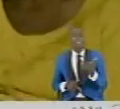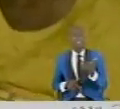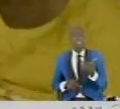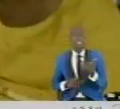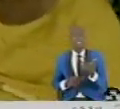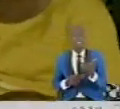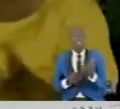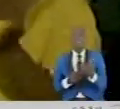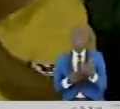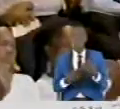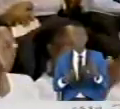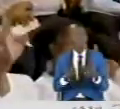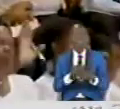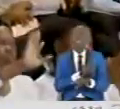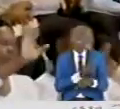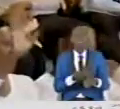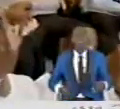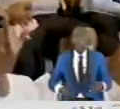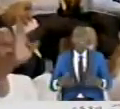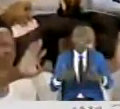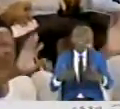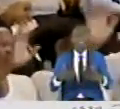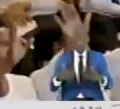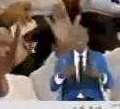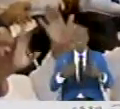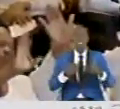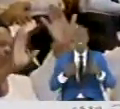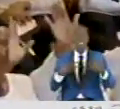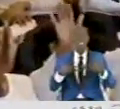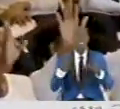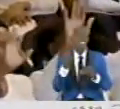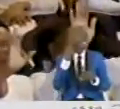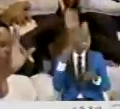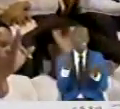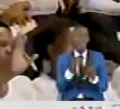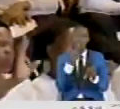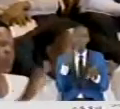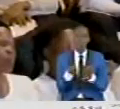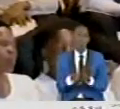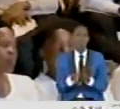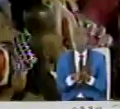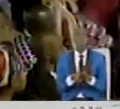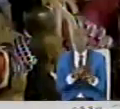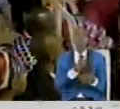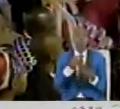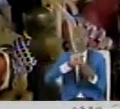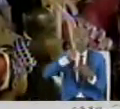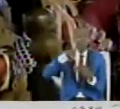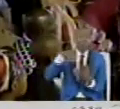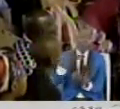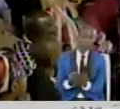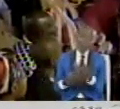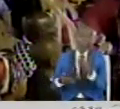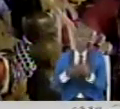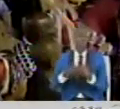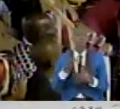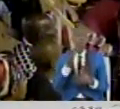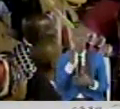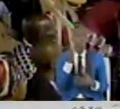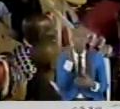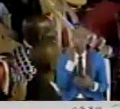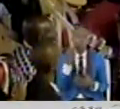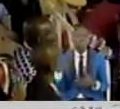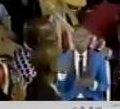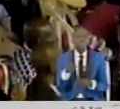at heals the death and dance when they got back home they now